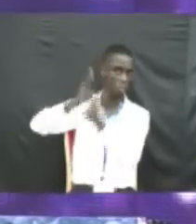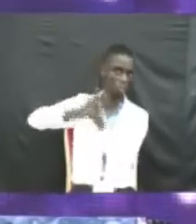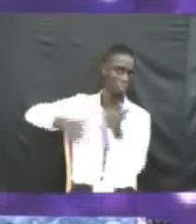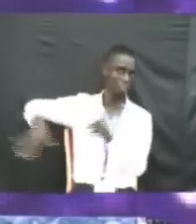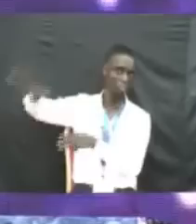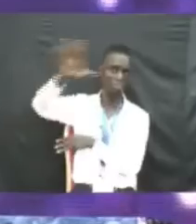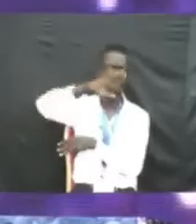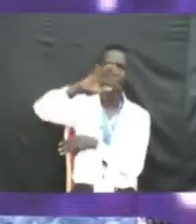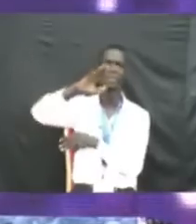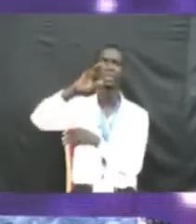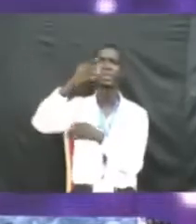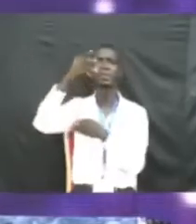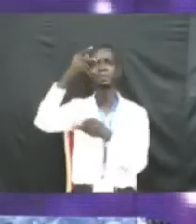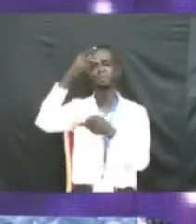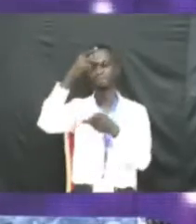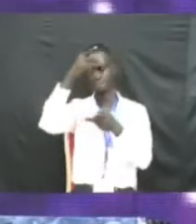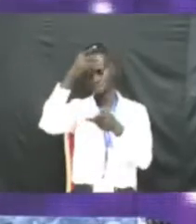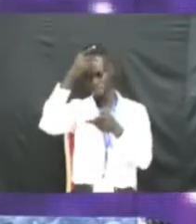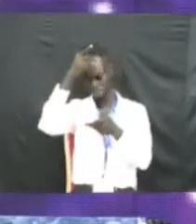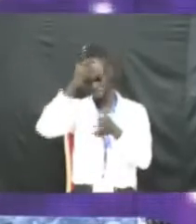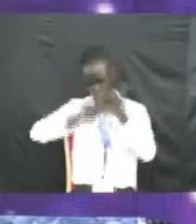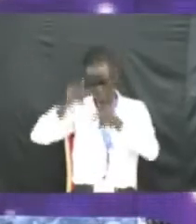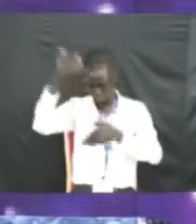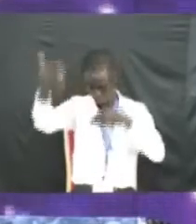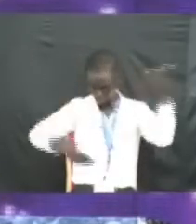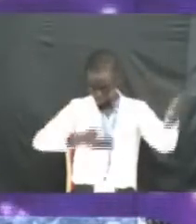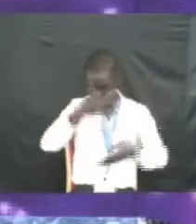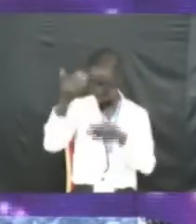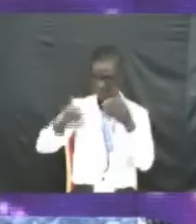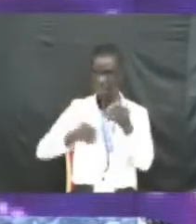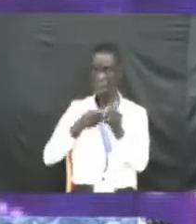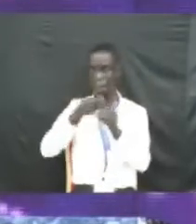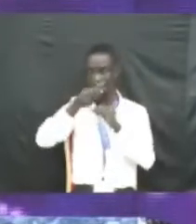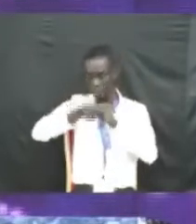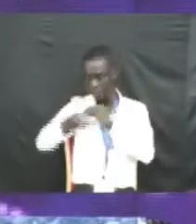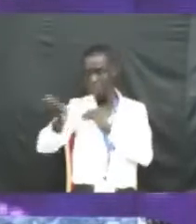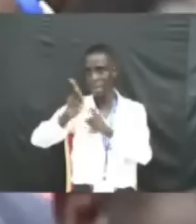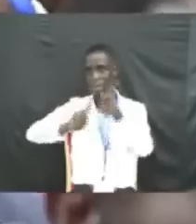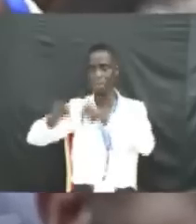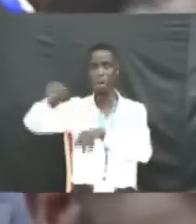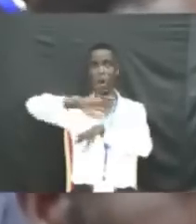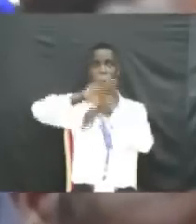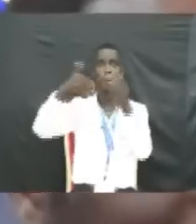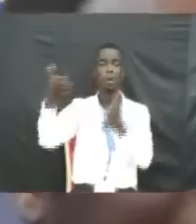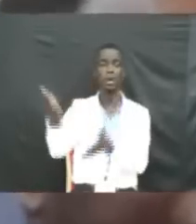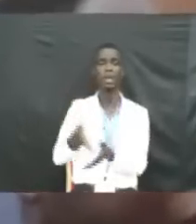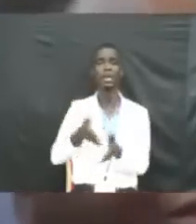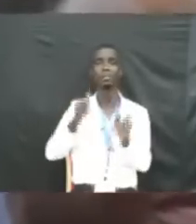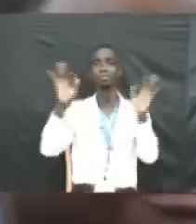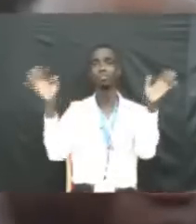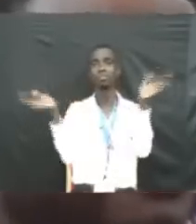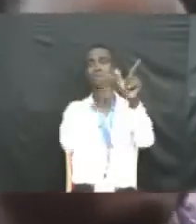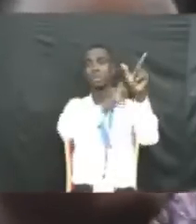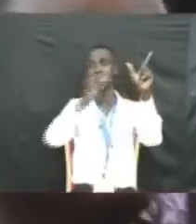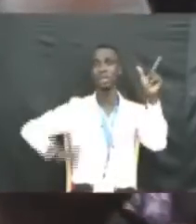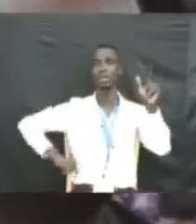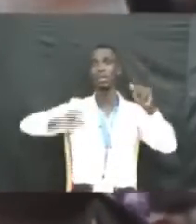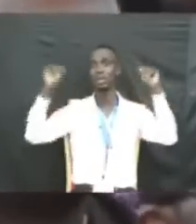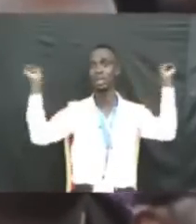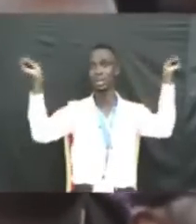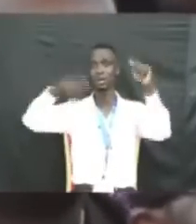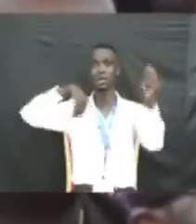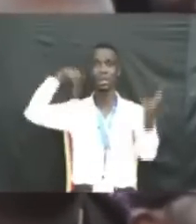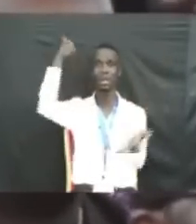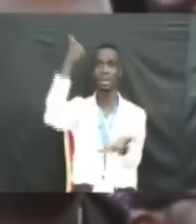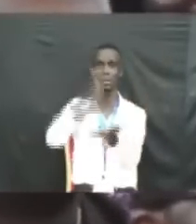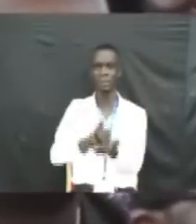invited guests, the press, ladies and gentlemen. Praise the Lord. Hallelujah. Hallelujah.